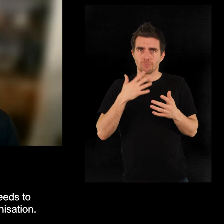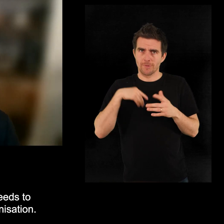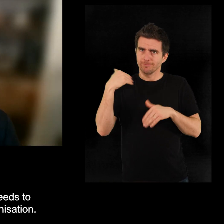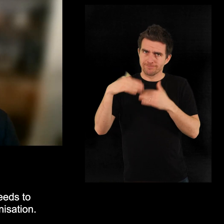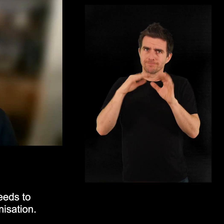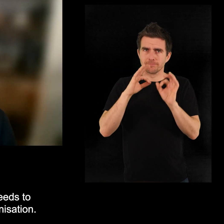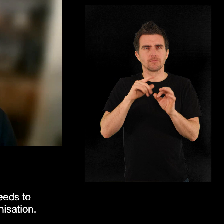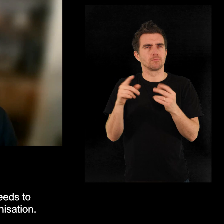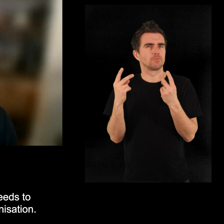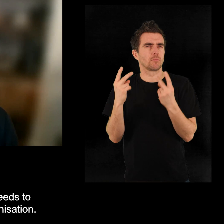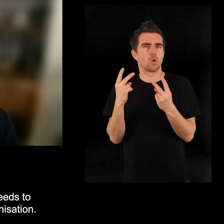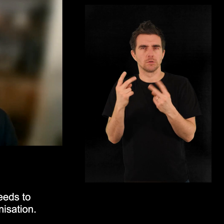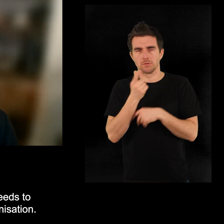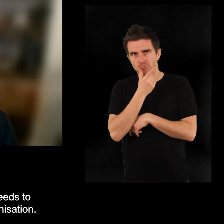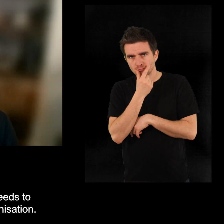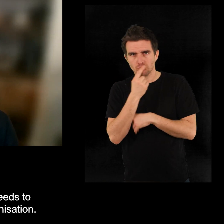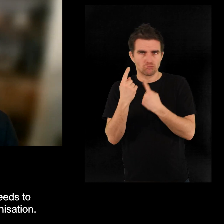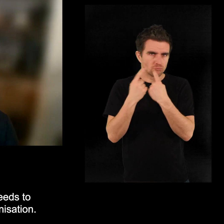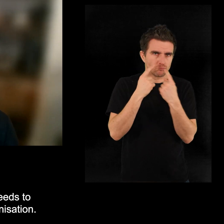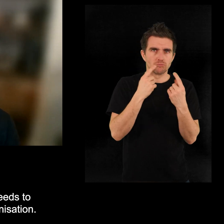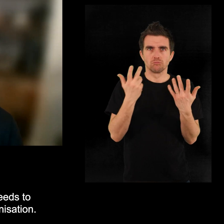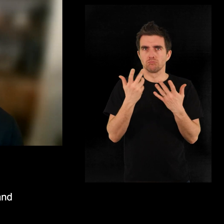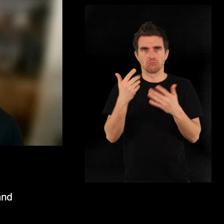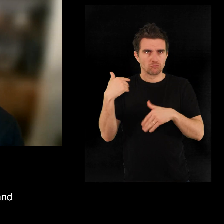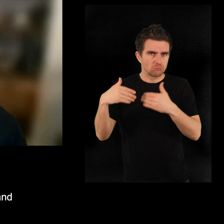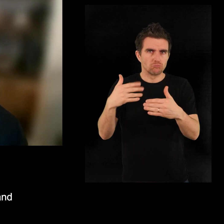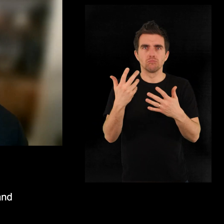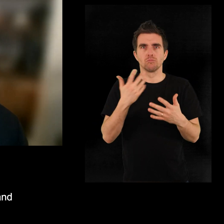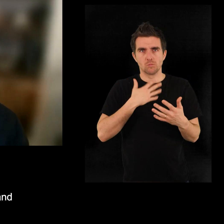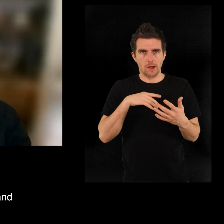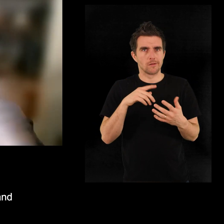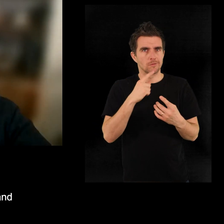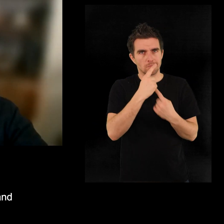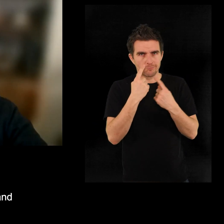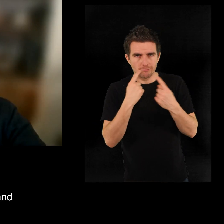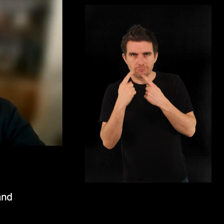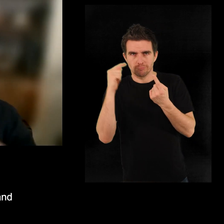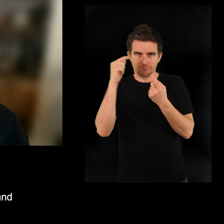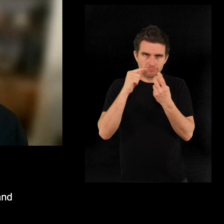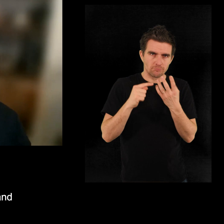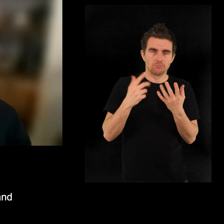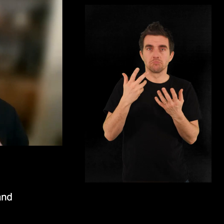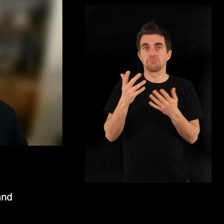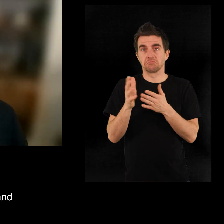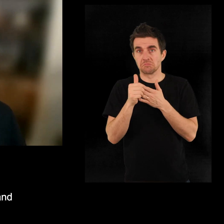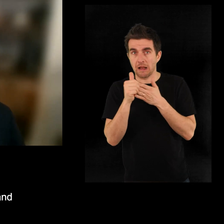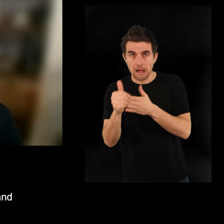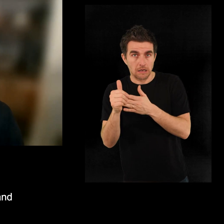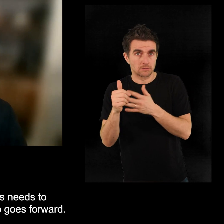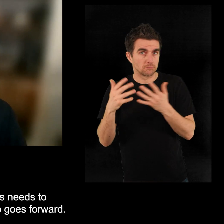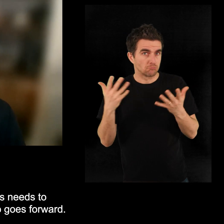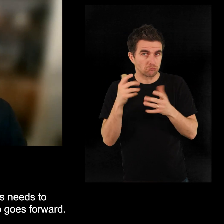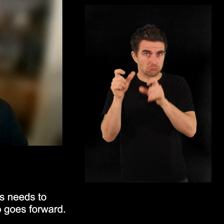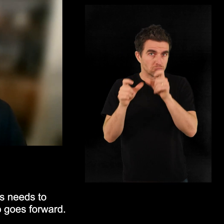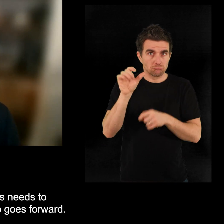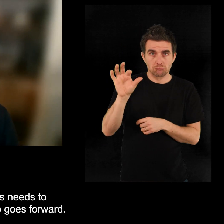needs to be determined by each organization. And equally, what people stand for, what the policies are,